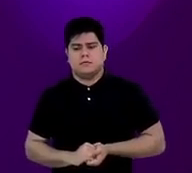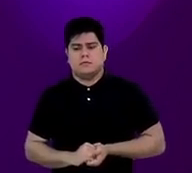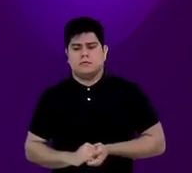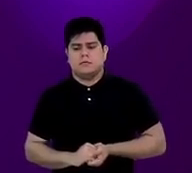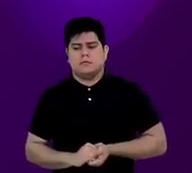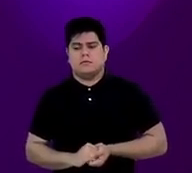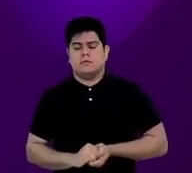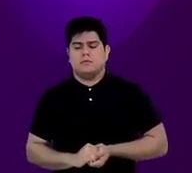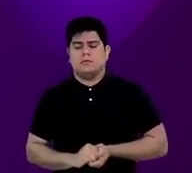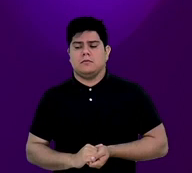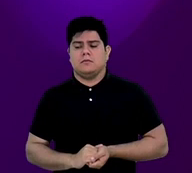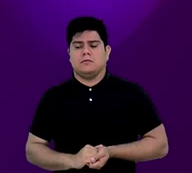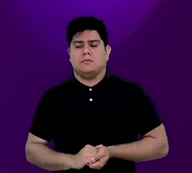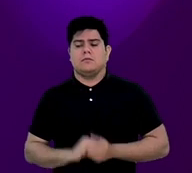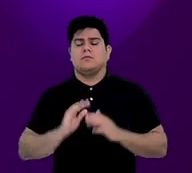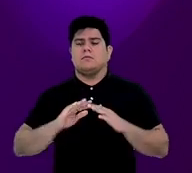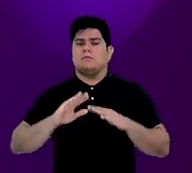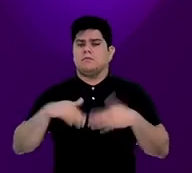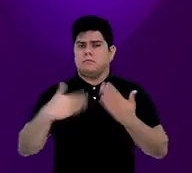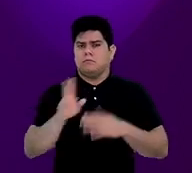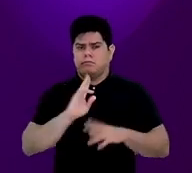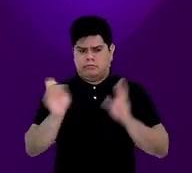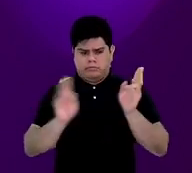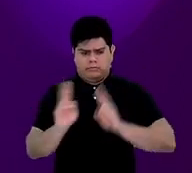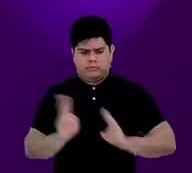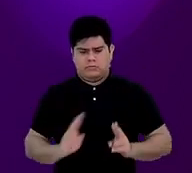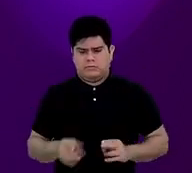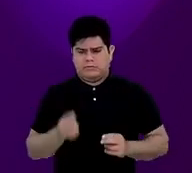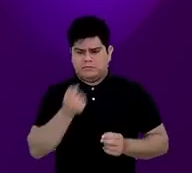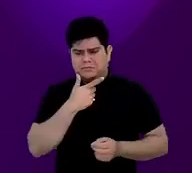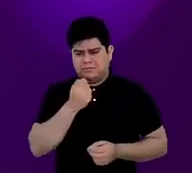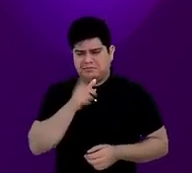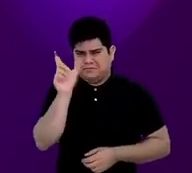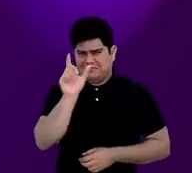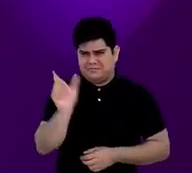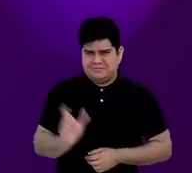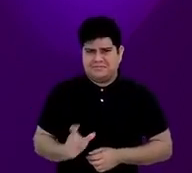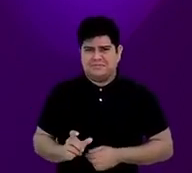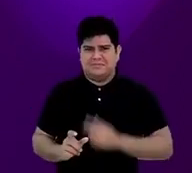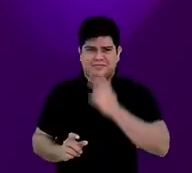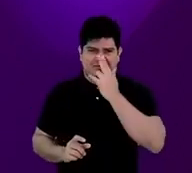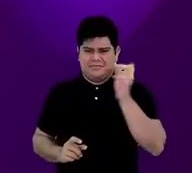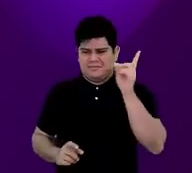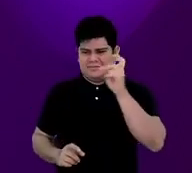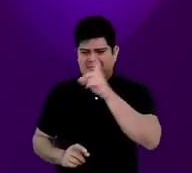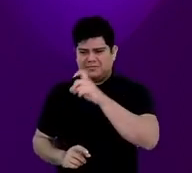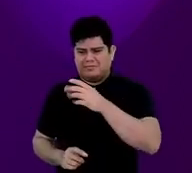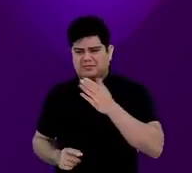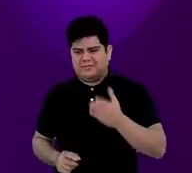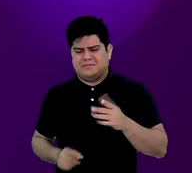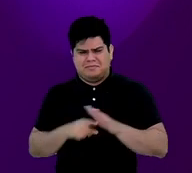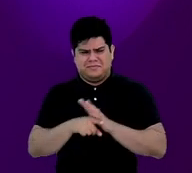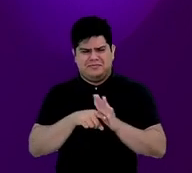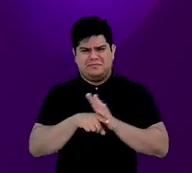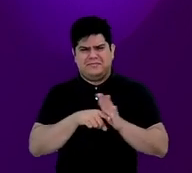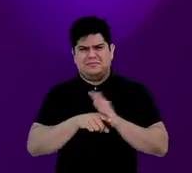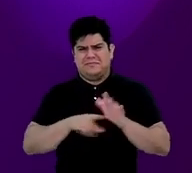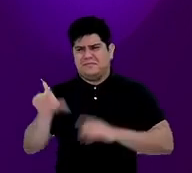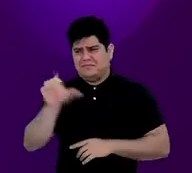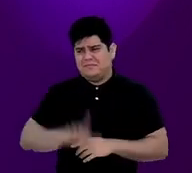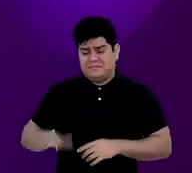to search the old literature, we have settled on photobiomodulation as the new consensus